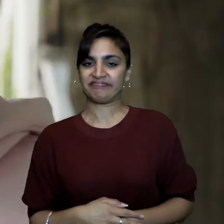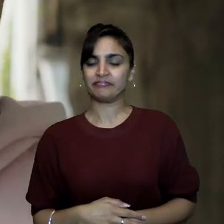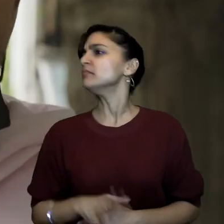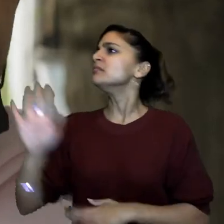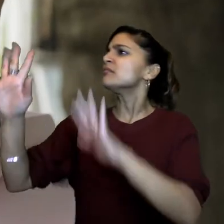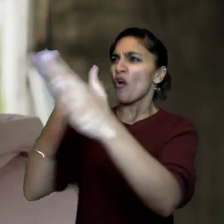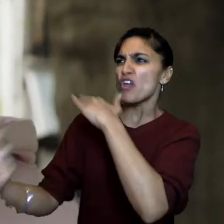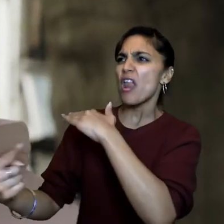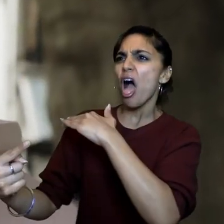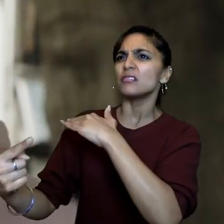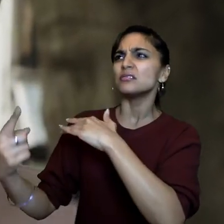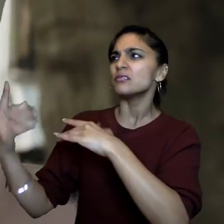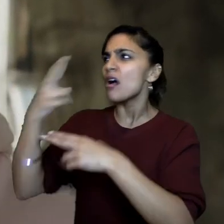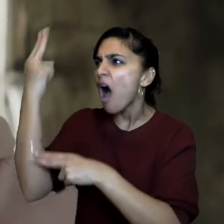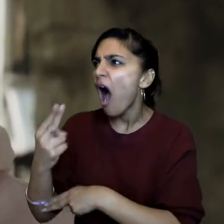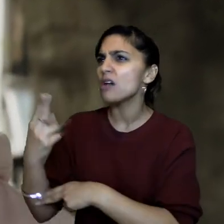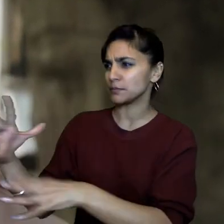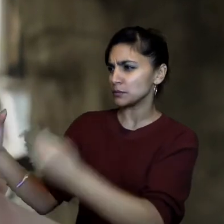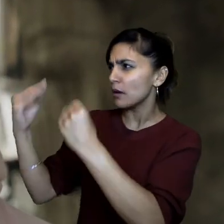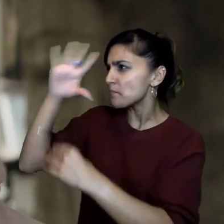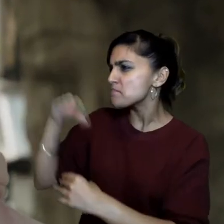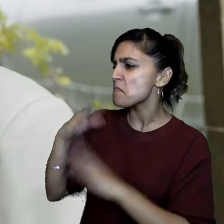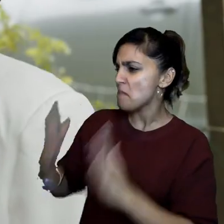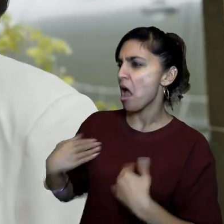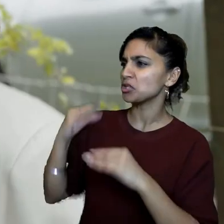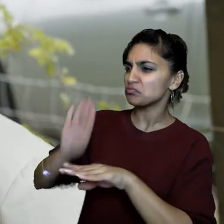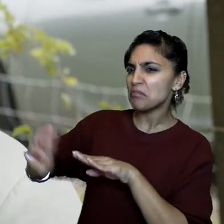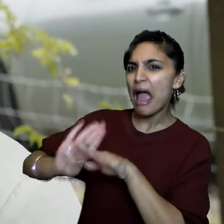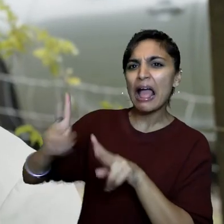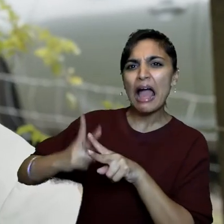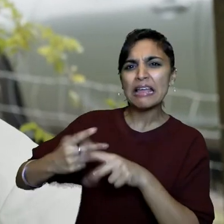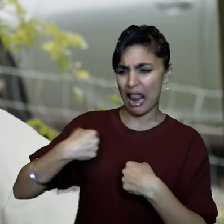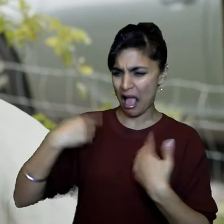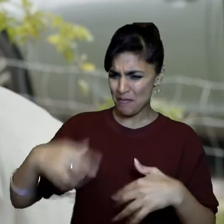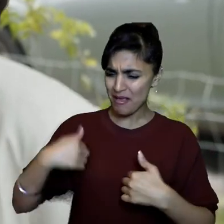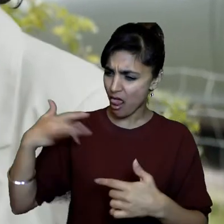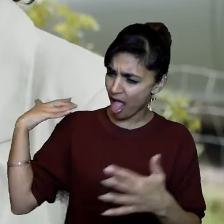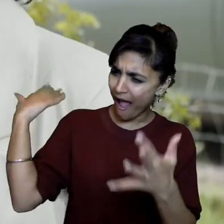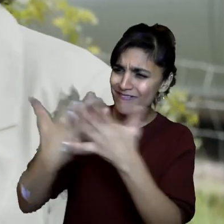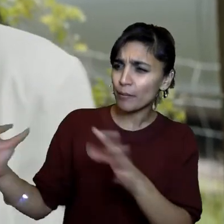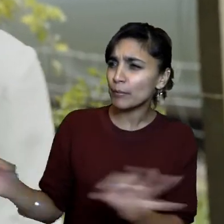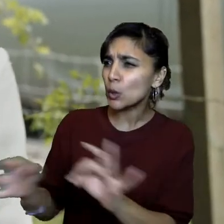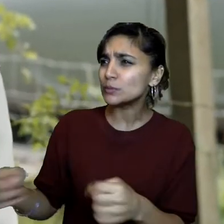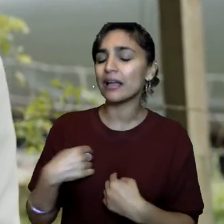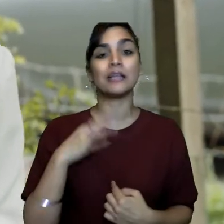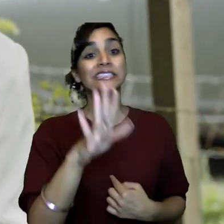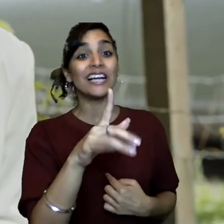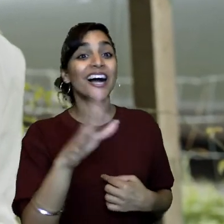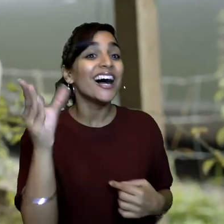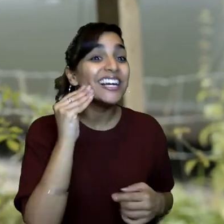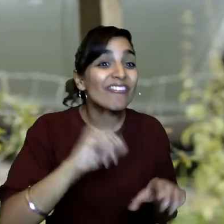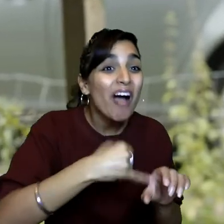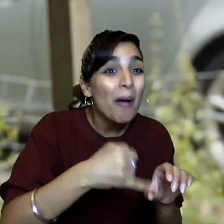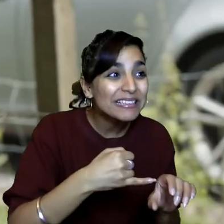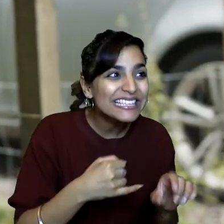Freelancers in the arts have been told to retrain. I've given my life to music man. Have you heard of pharmacy? Yeah that's a good place to